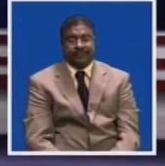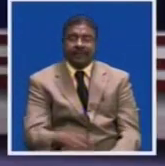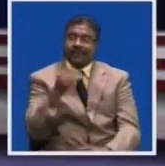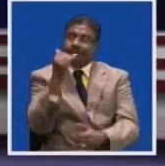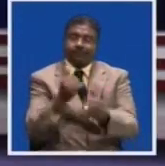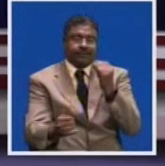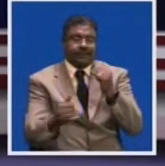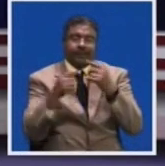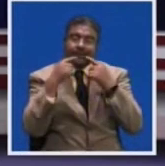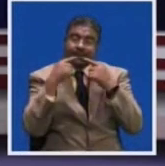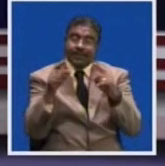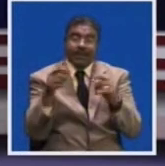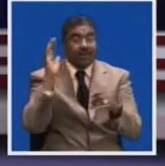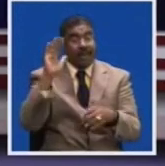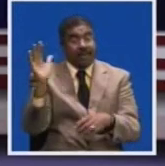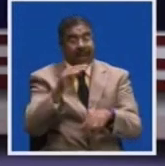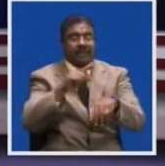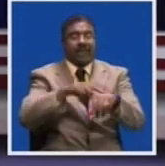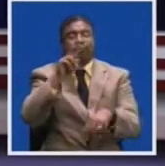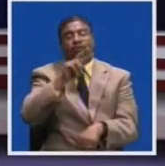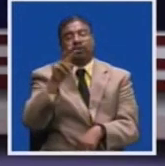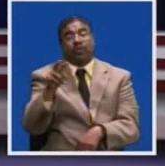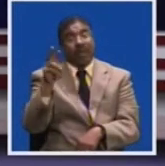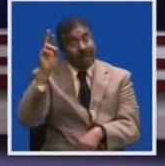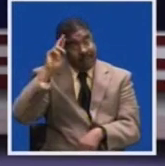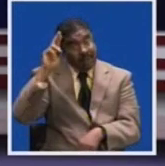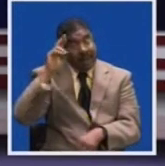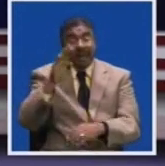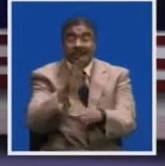That's it. That's where we end the news for now. We'll be back at 22 hours. Remember,